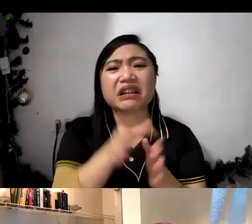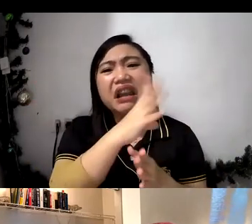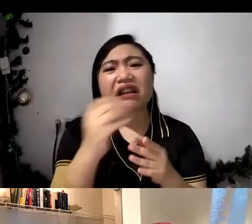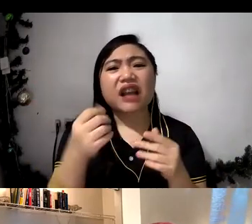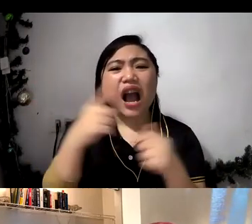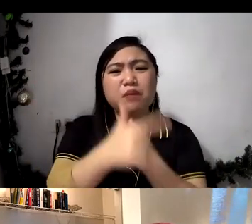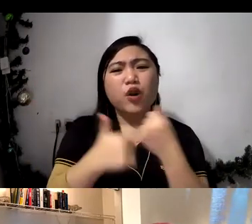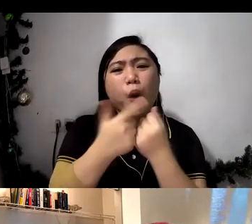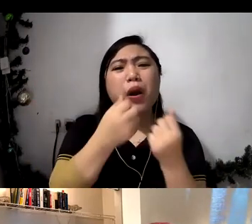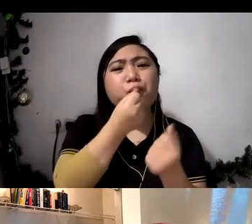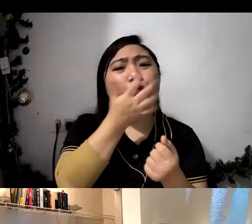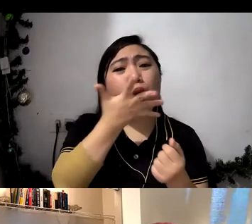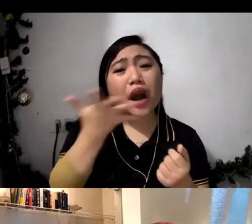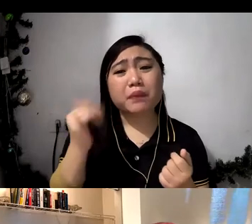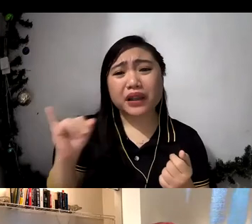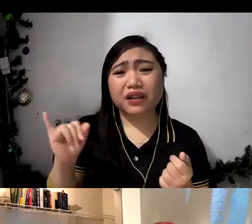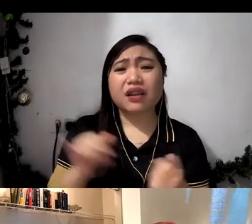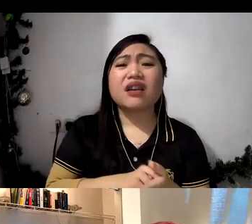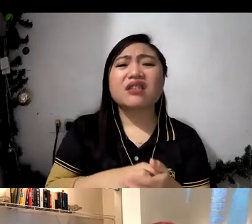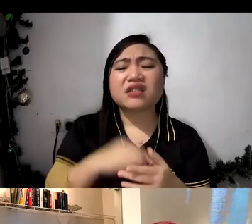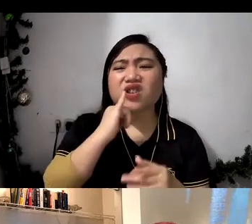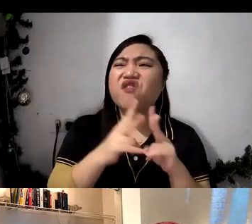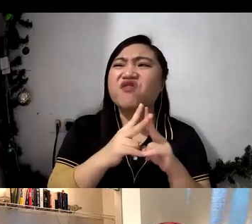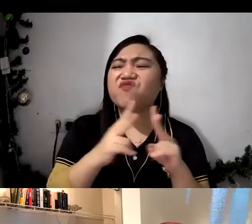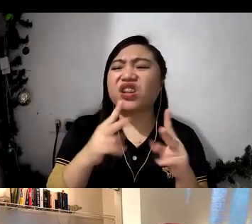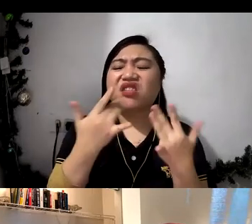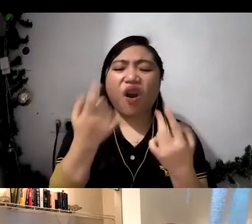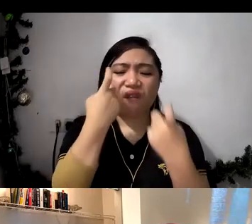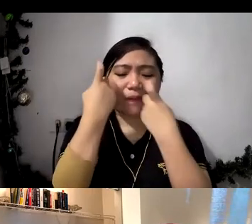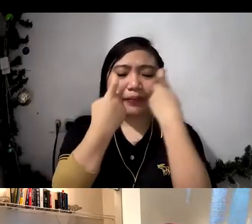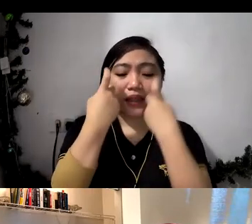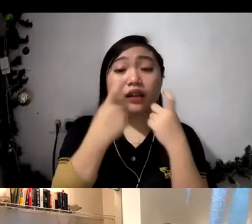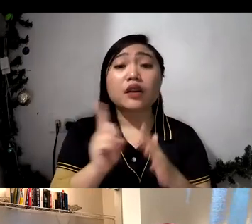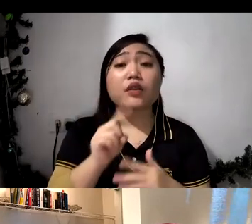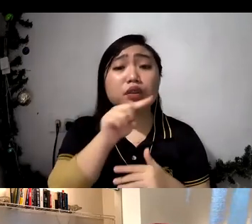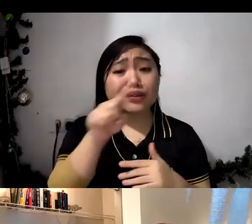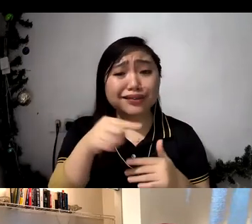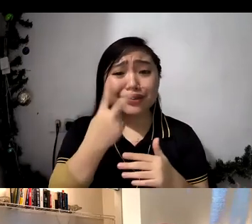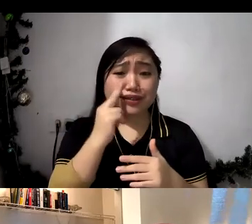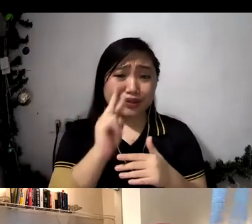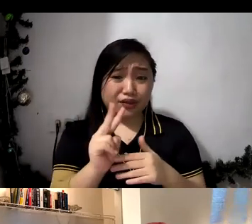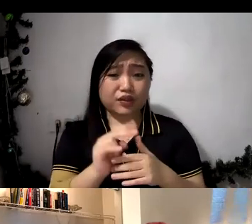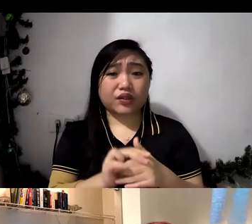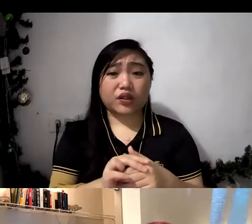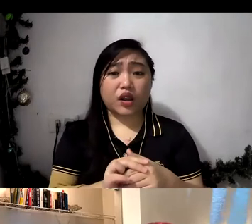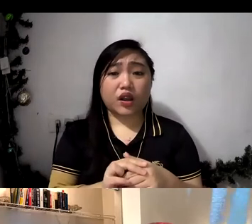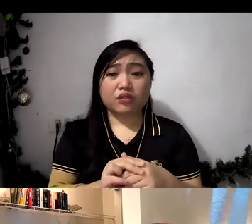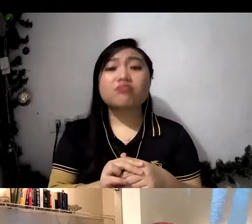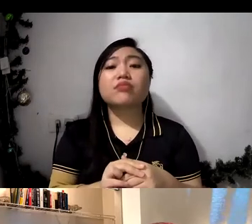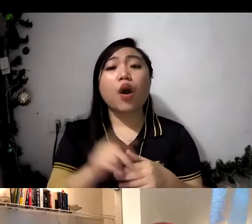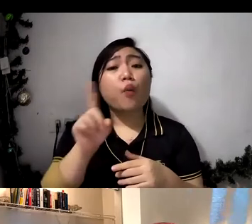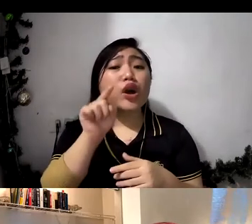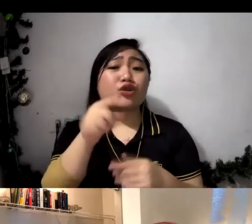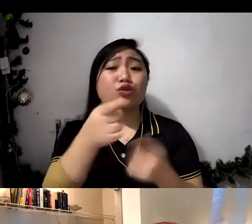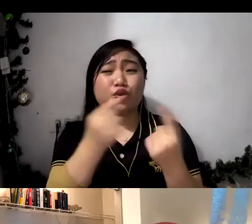now becoming a concern. So what you do on your side of the world actually affects all of us.